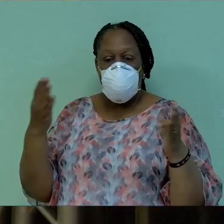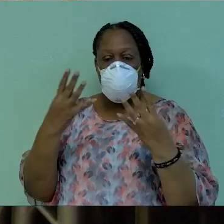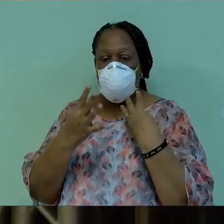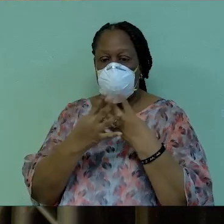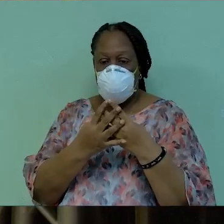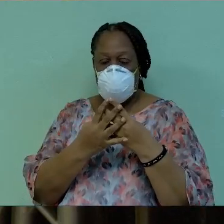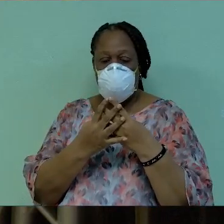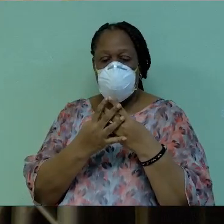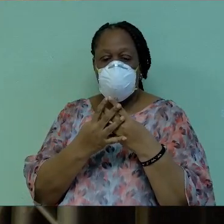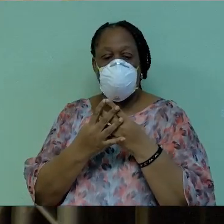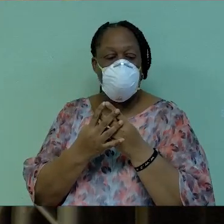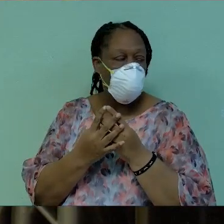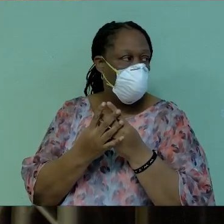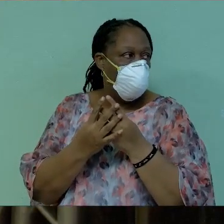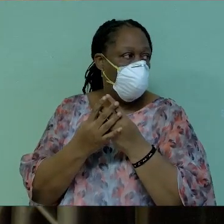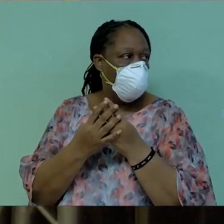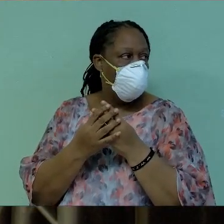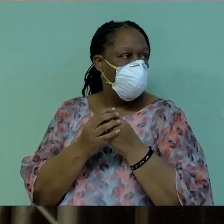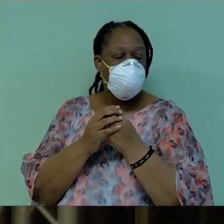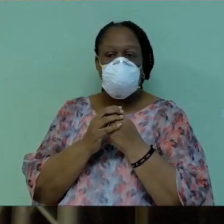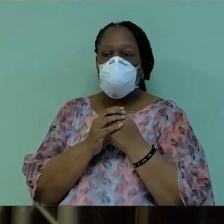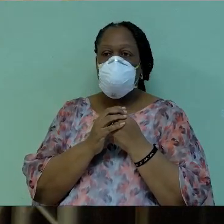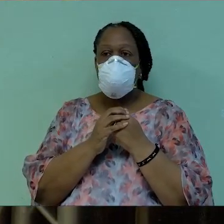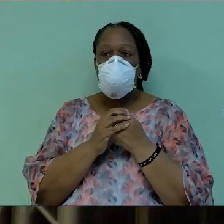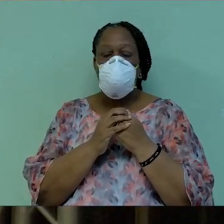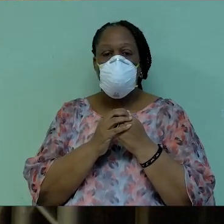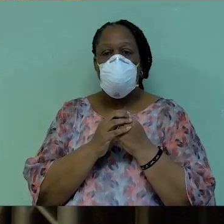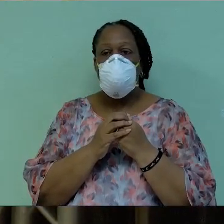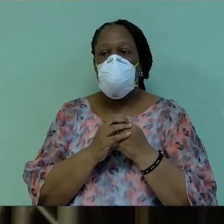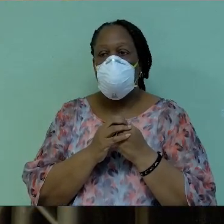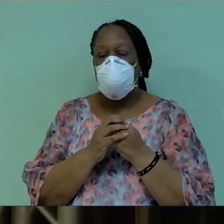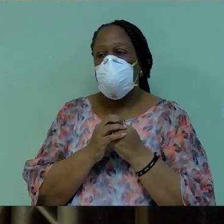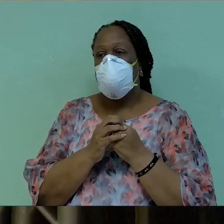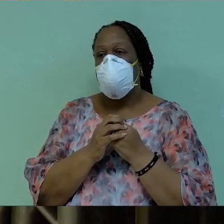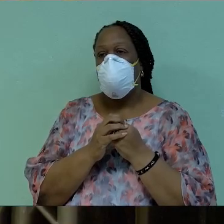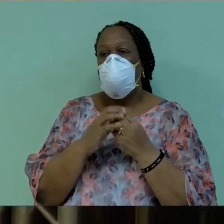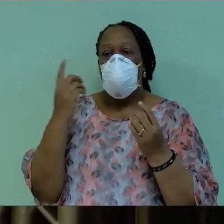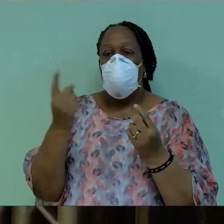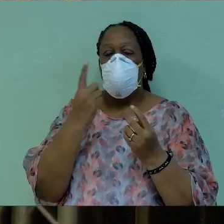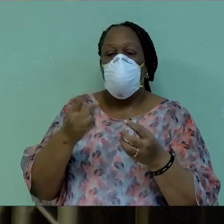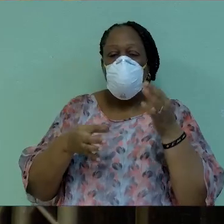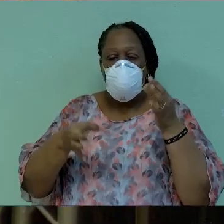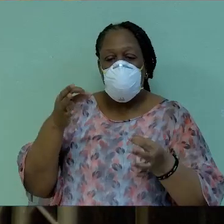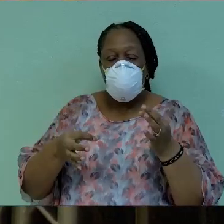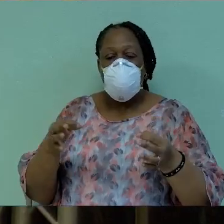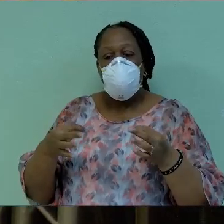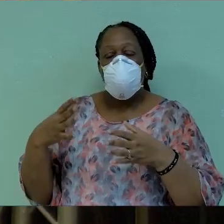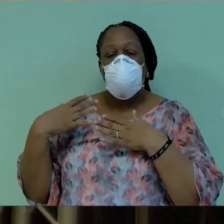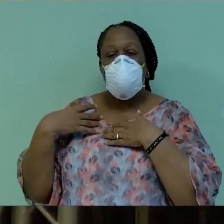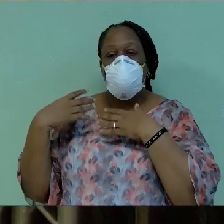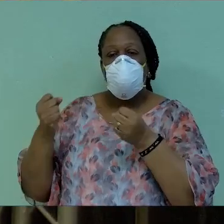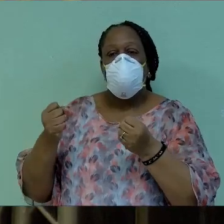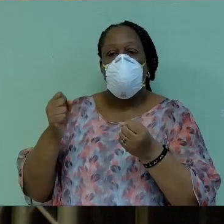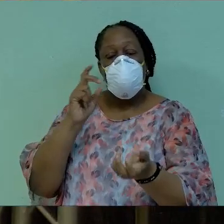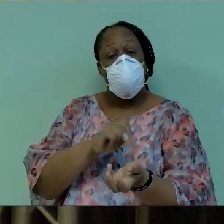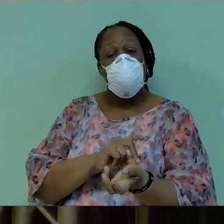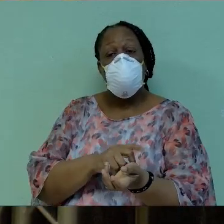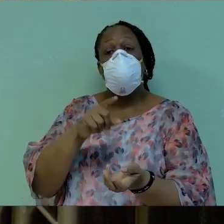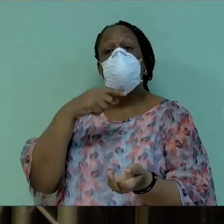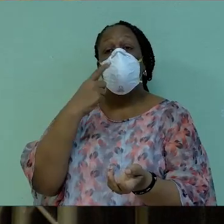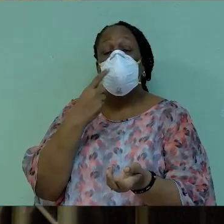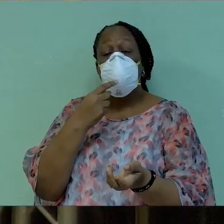Until I get that green light from the NEOC, Mr. Abia Samuel, and the Chief Medical Officer, we are still in lockdown